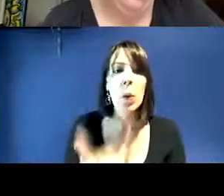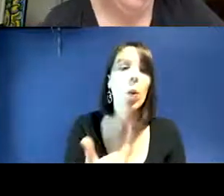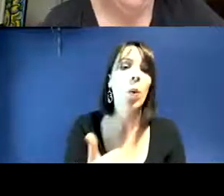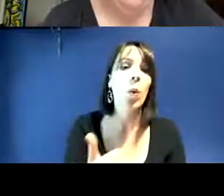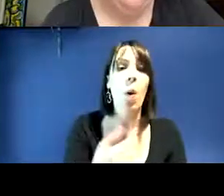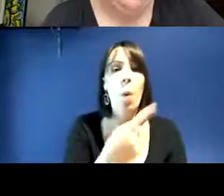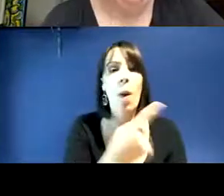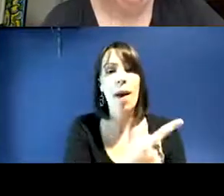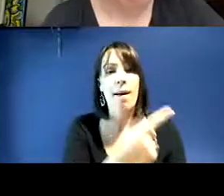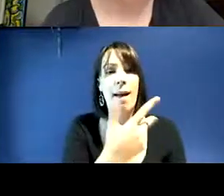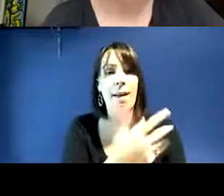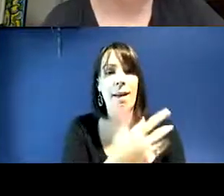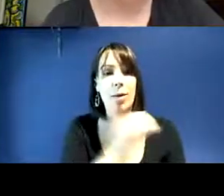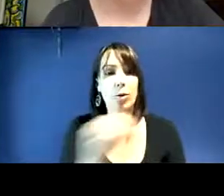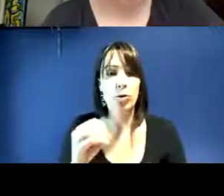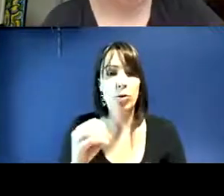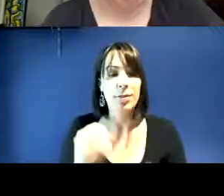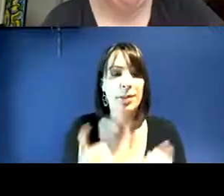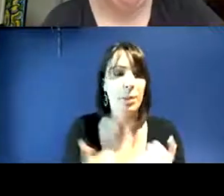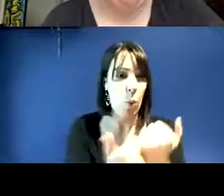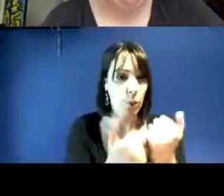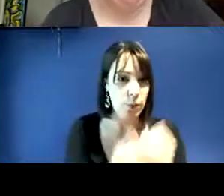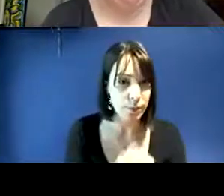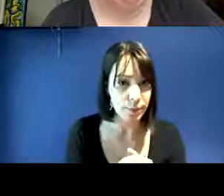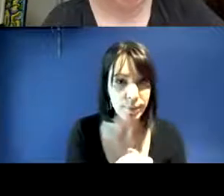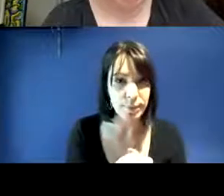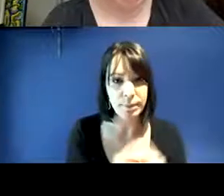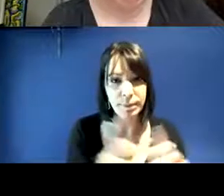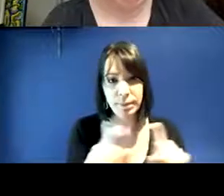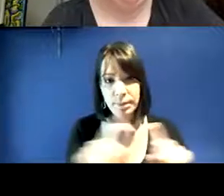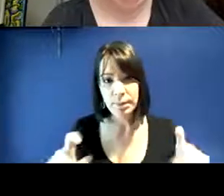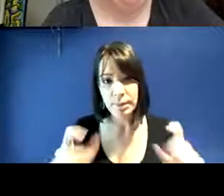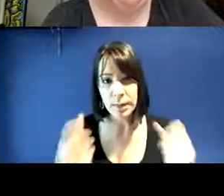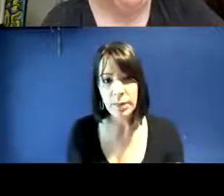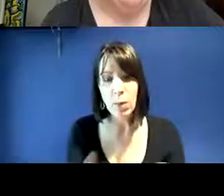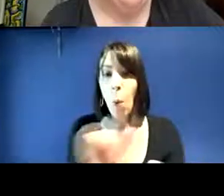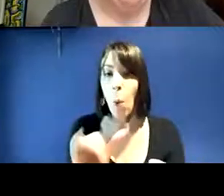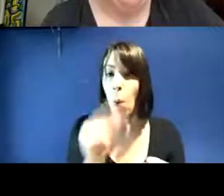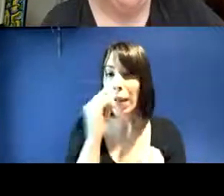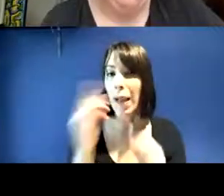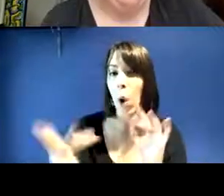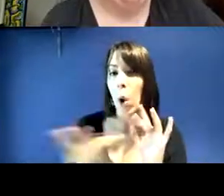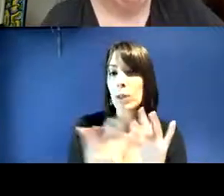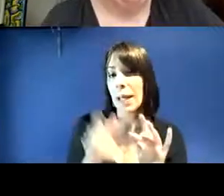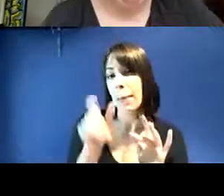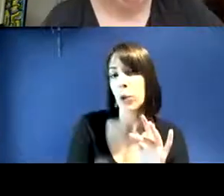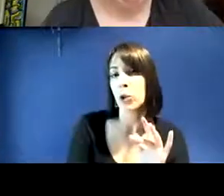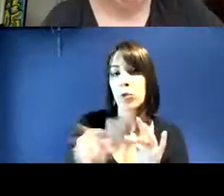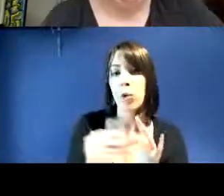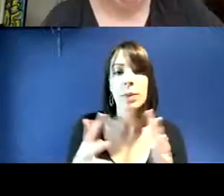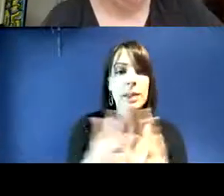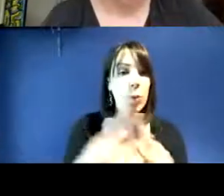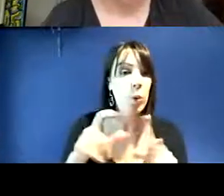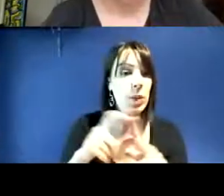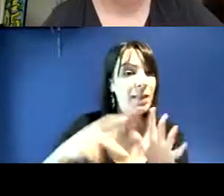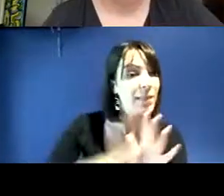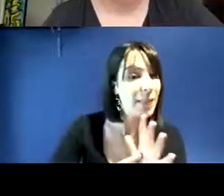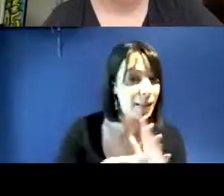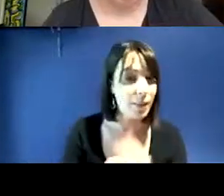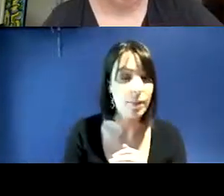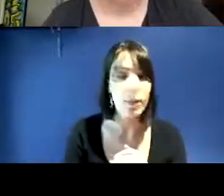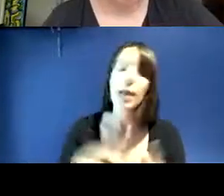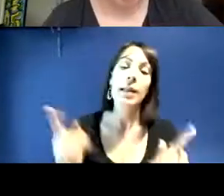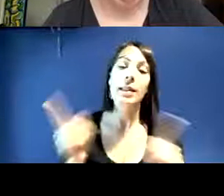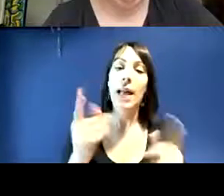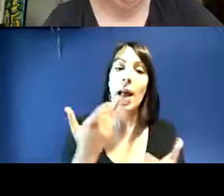1-800-737-732. You can also reach out to someone through WDV. Today in the chat, you can reach out